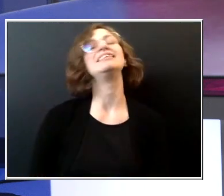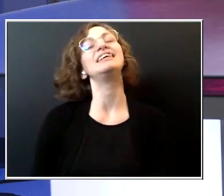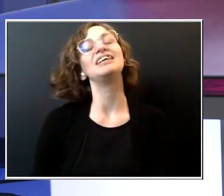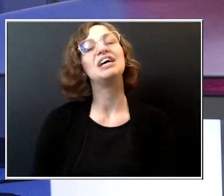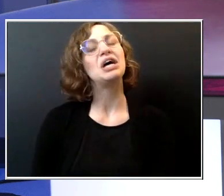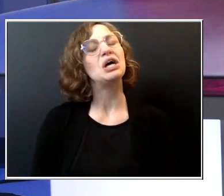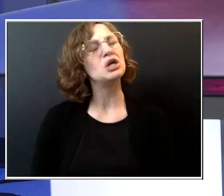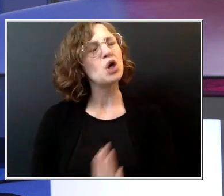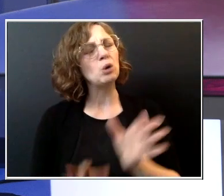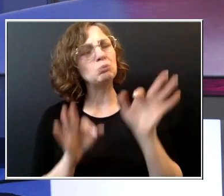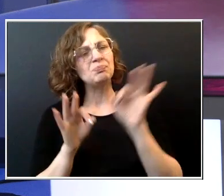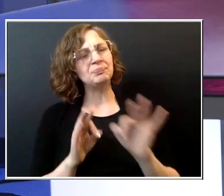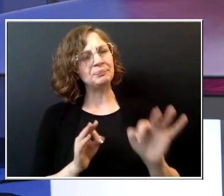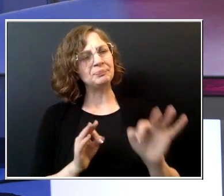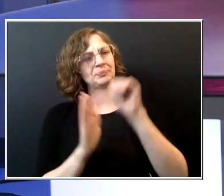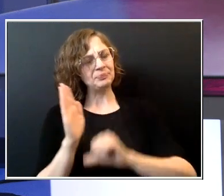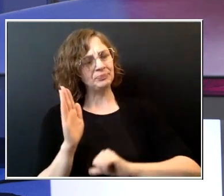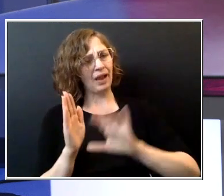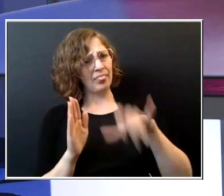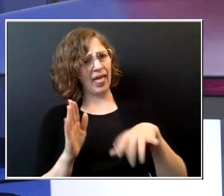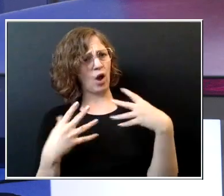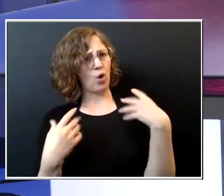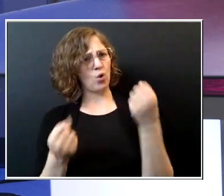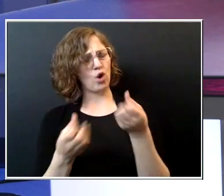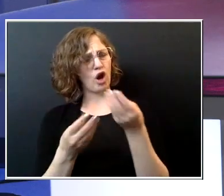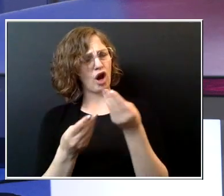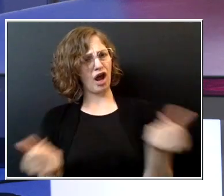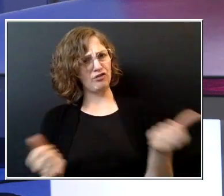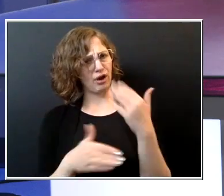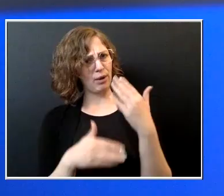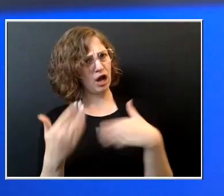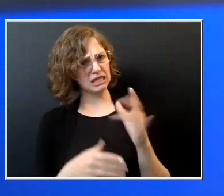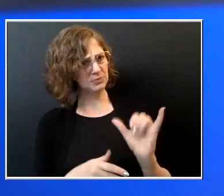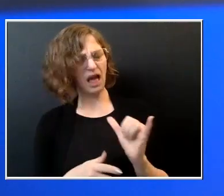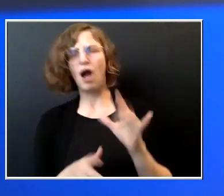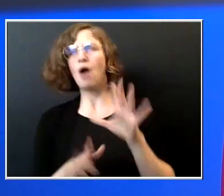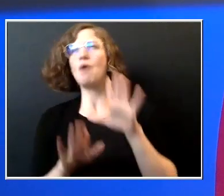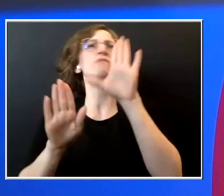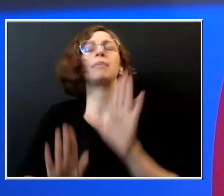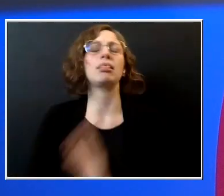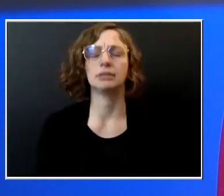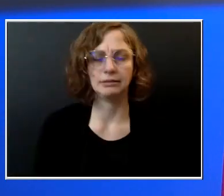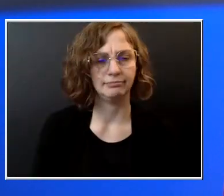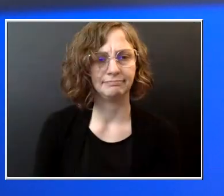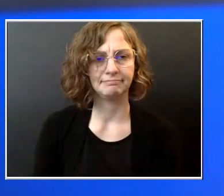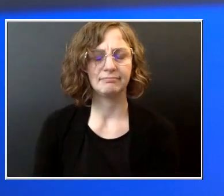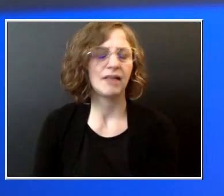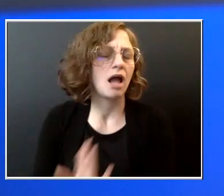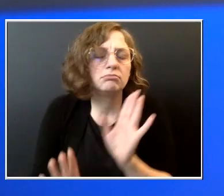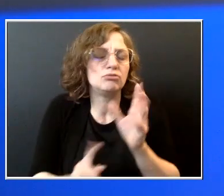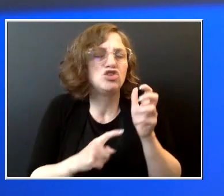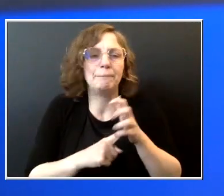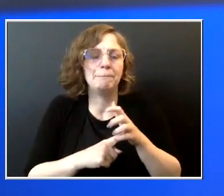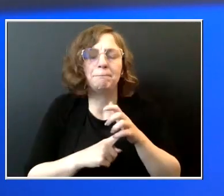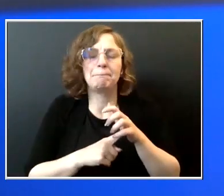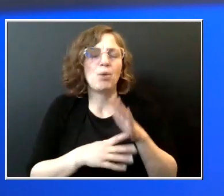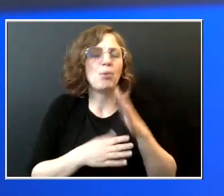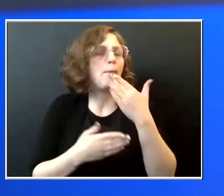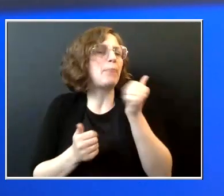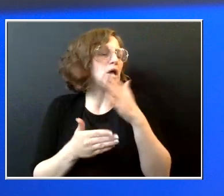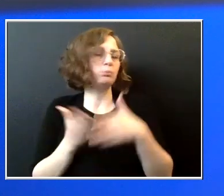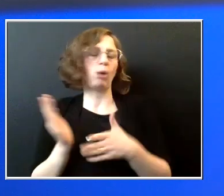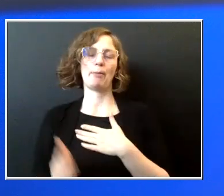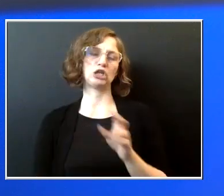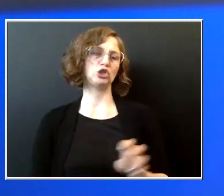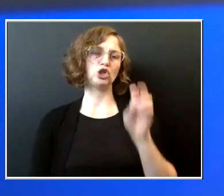like after the surgery? Fabulous. Fabulous. Wow, you don't hear that often. Absolutely fabulous. It was the easiest leg of the journey. I am